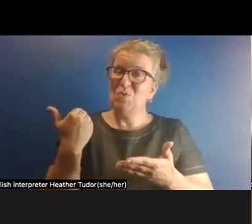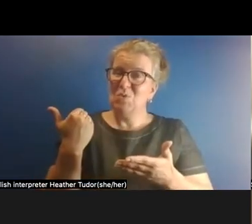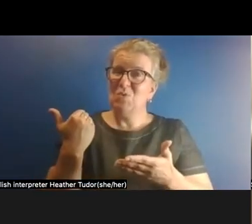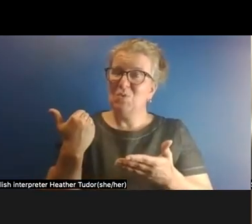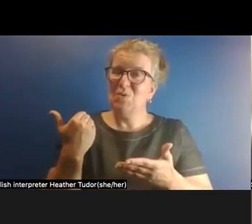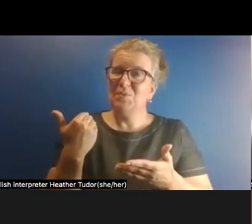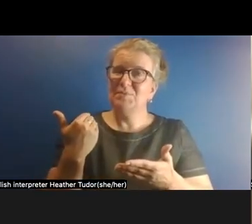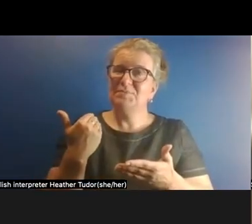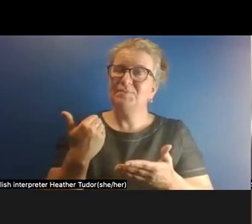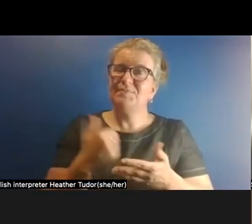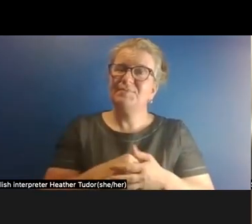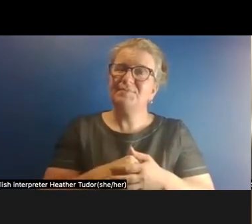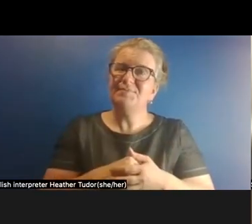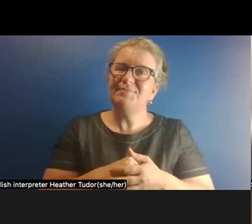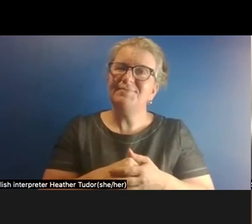this